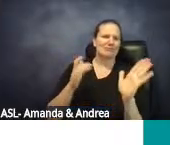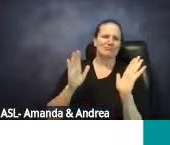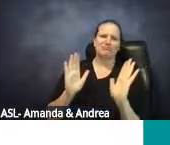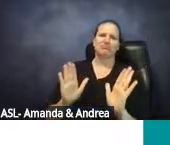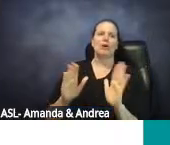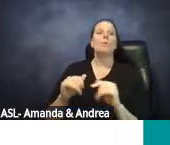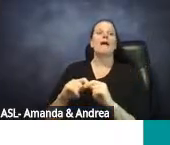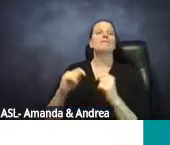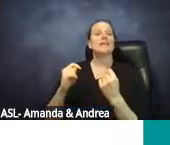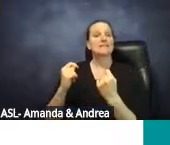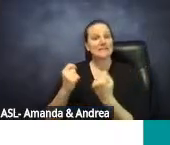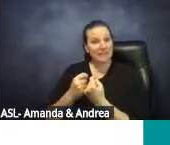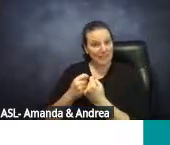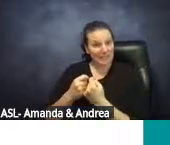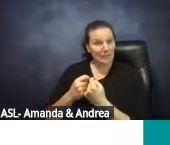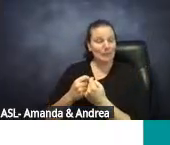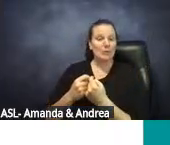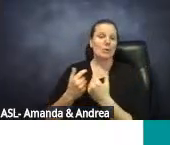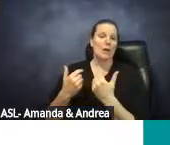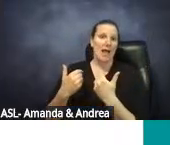team who has